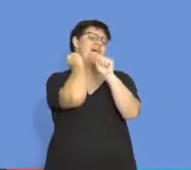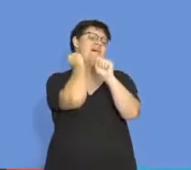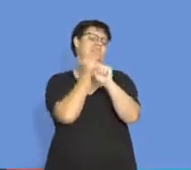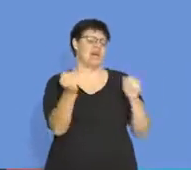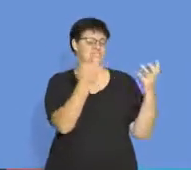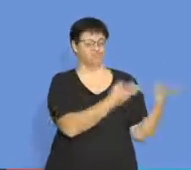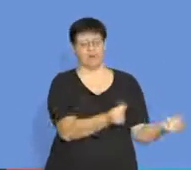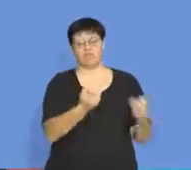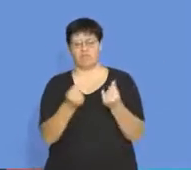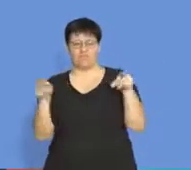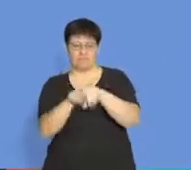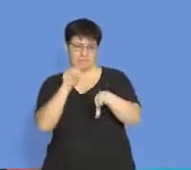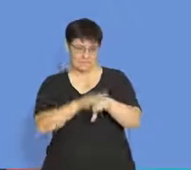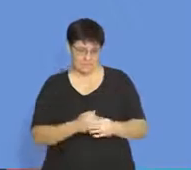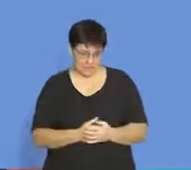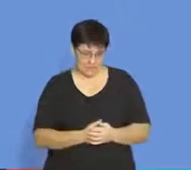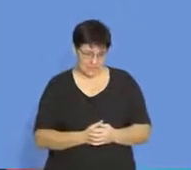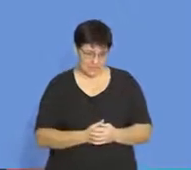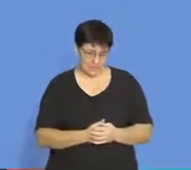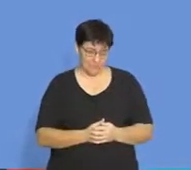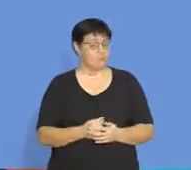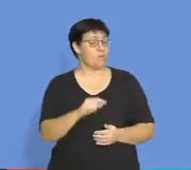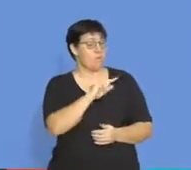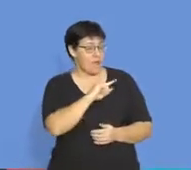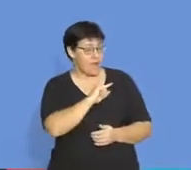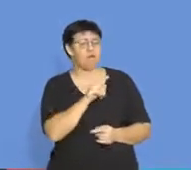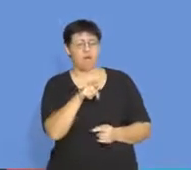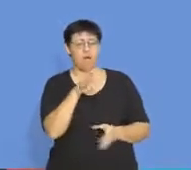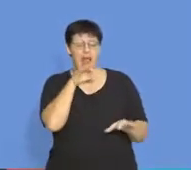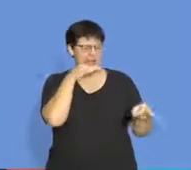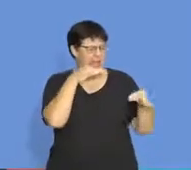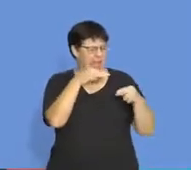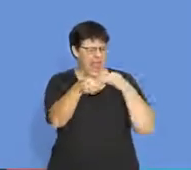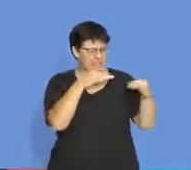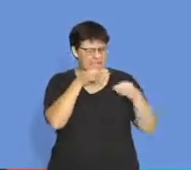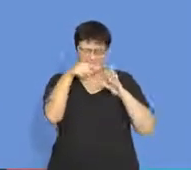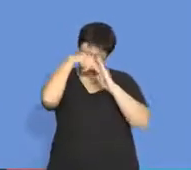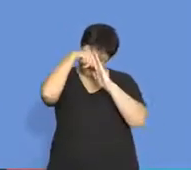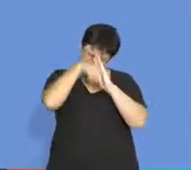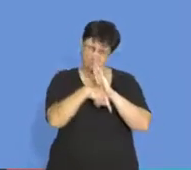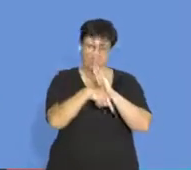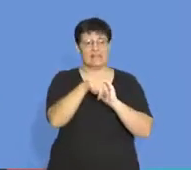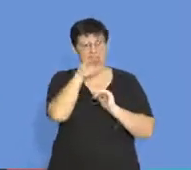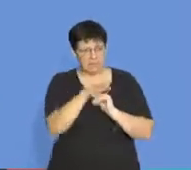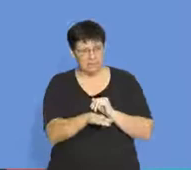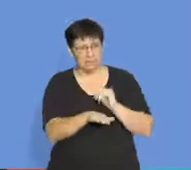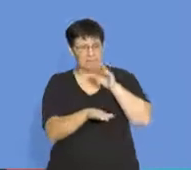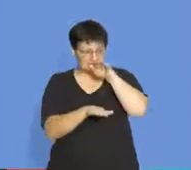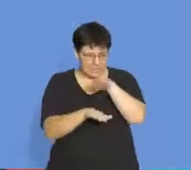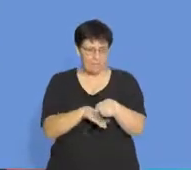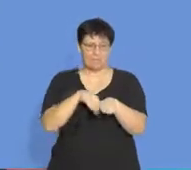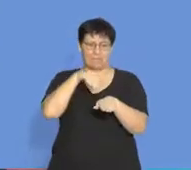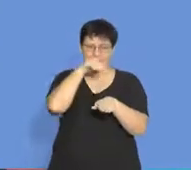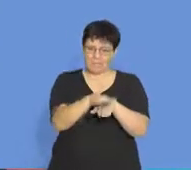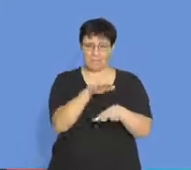simultaneous equations because I'm going to do it as explicit as possible and step by step by